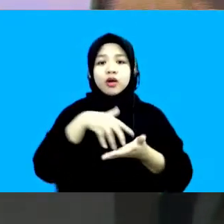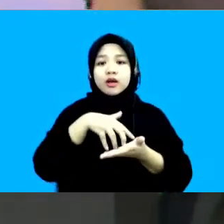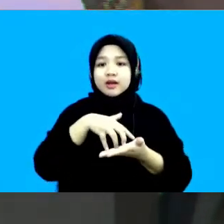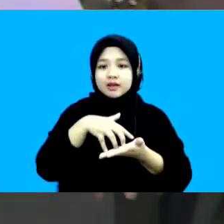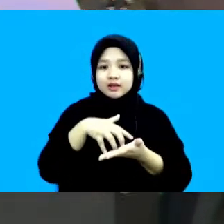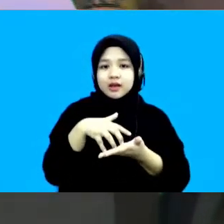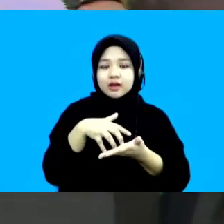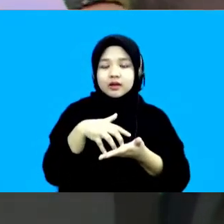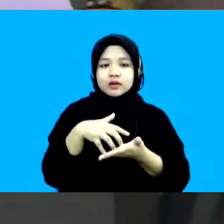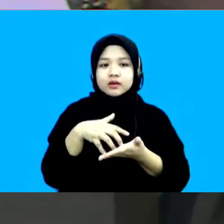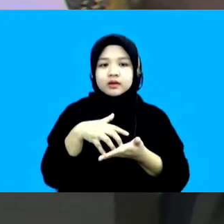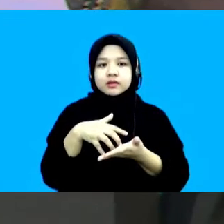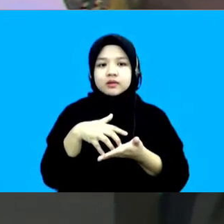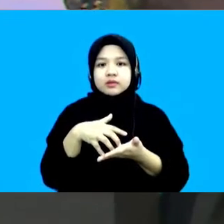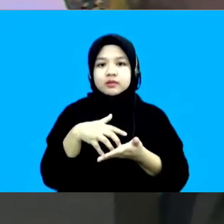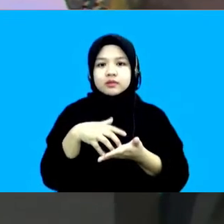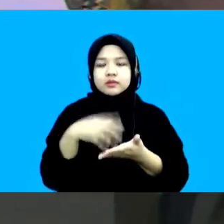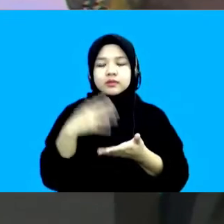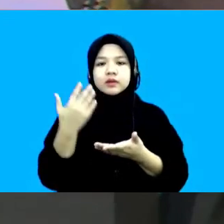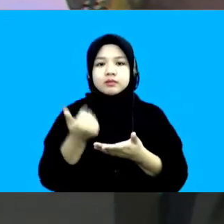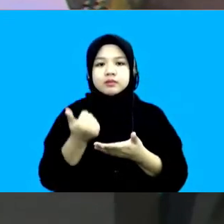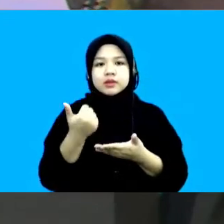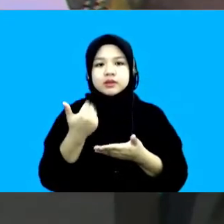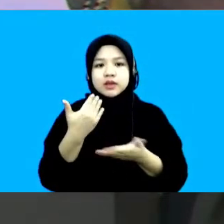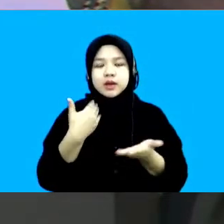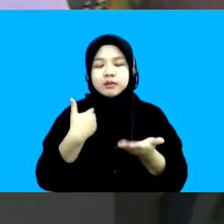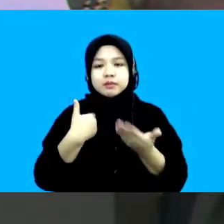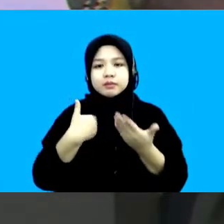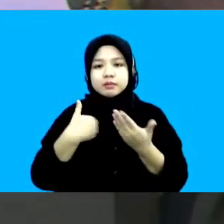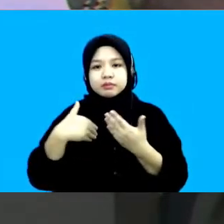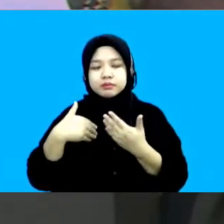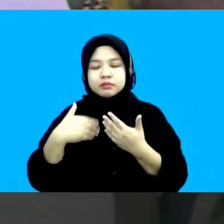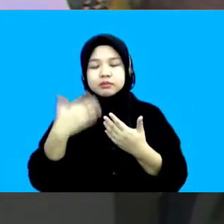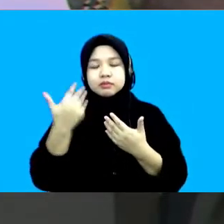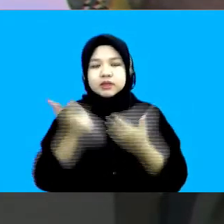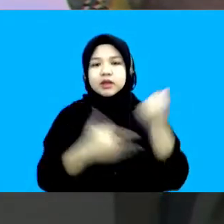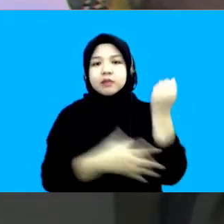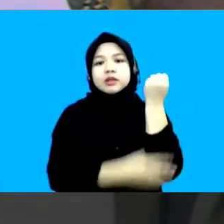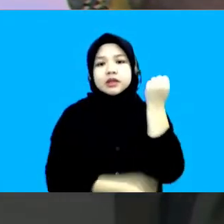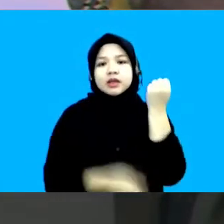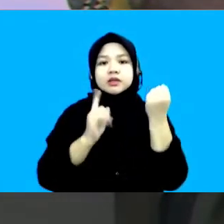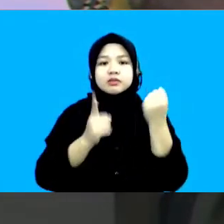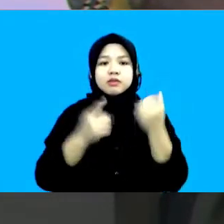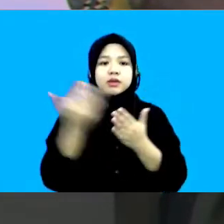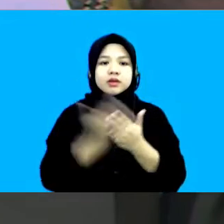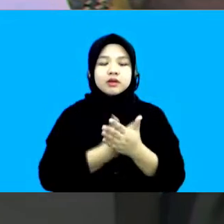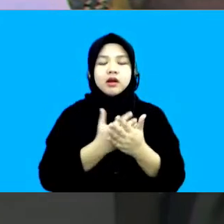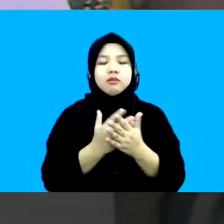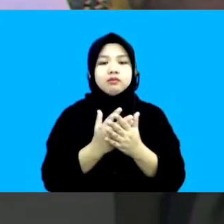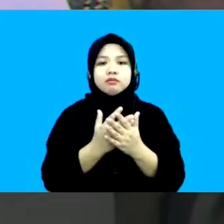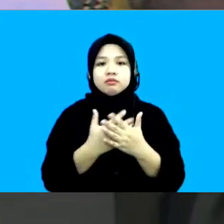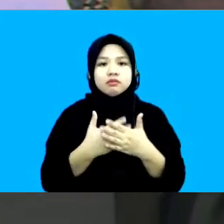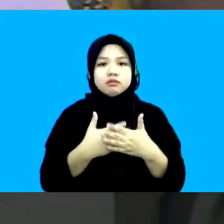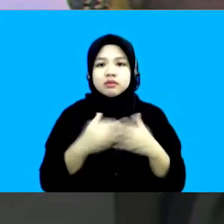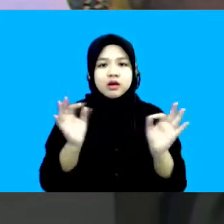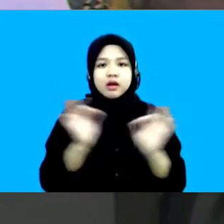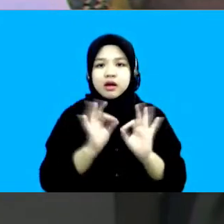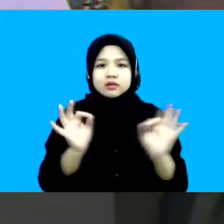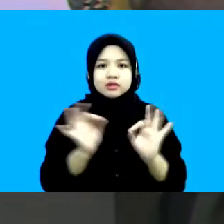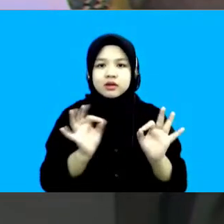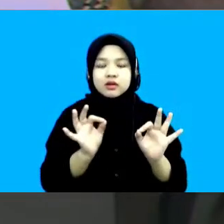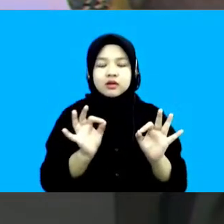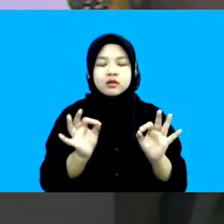there were some groups in the population, they could afford to stay at home because they have this enough